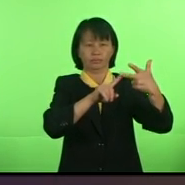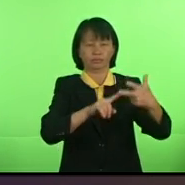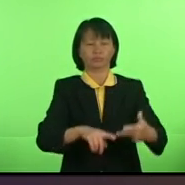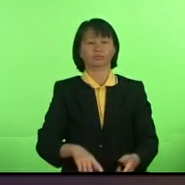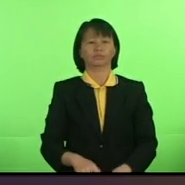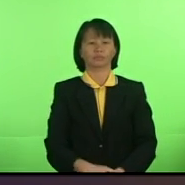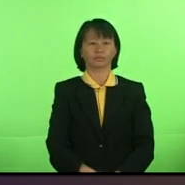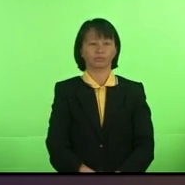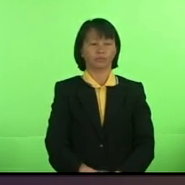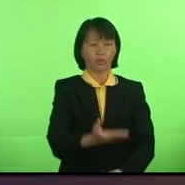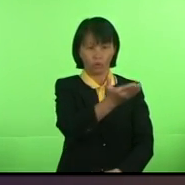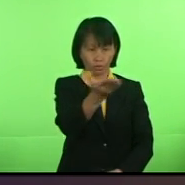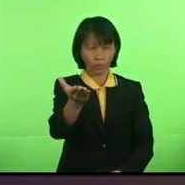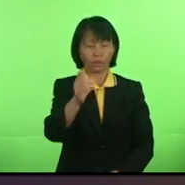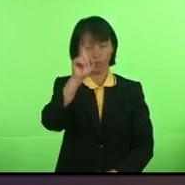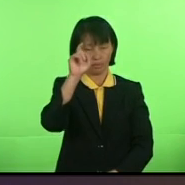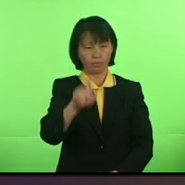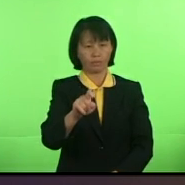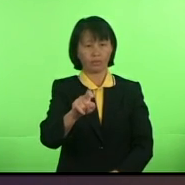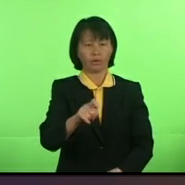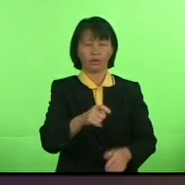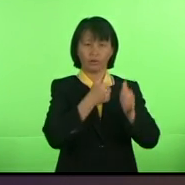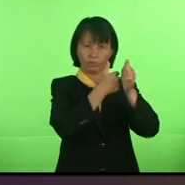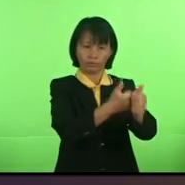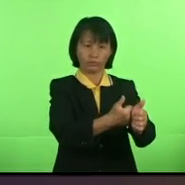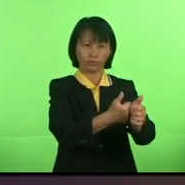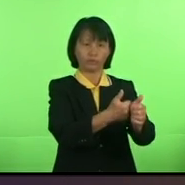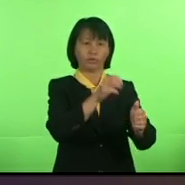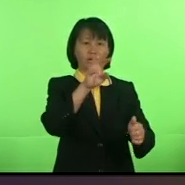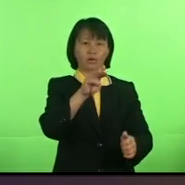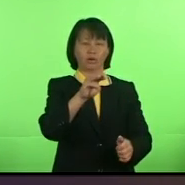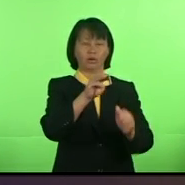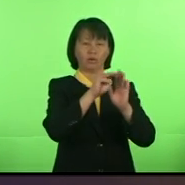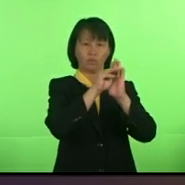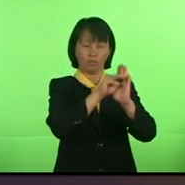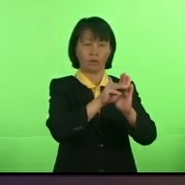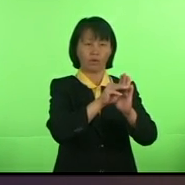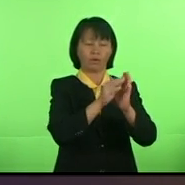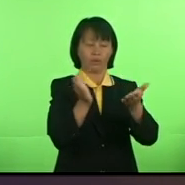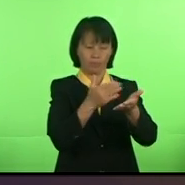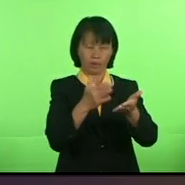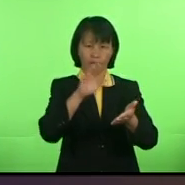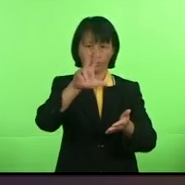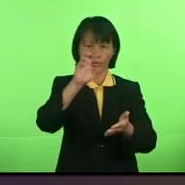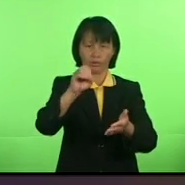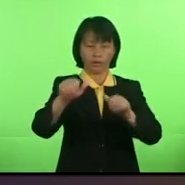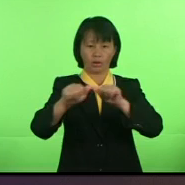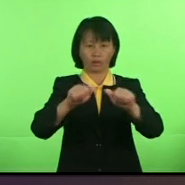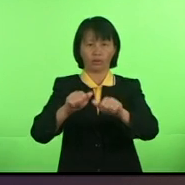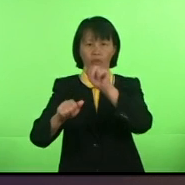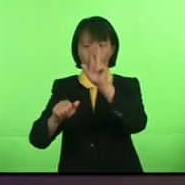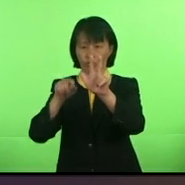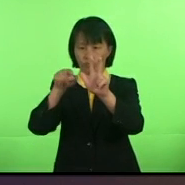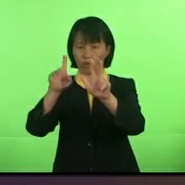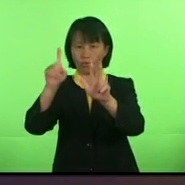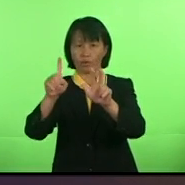Therefore, students, you must refer to your module, page 30, activity 3.1. You may